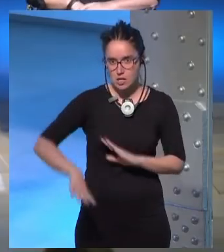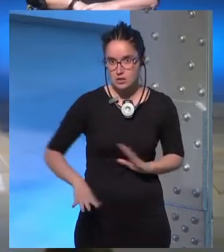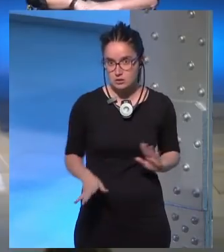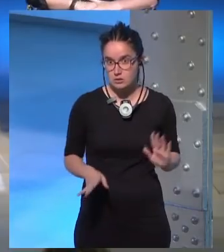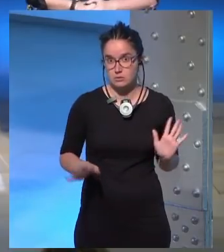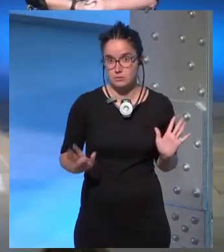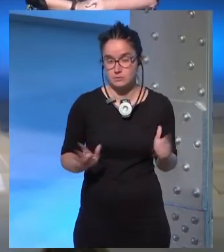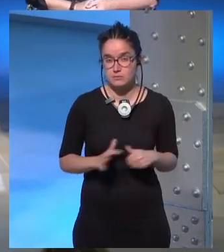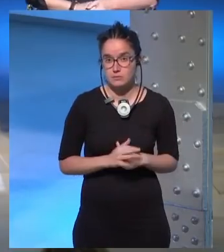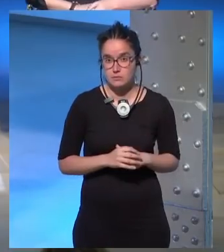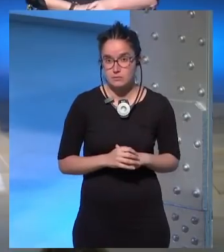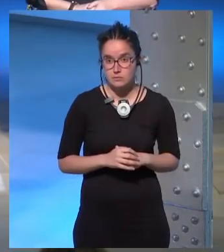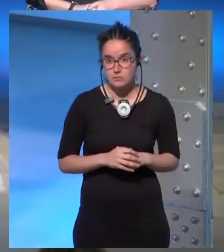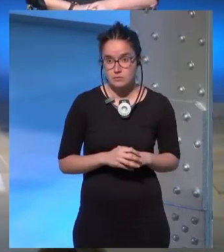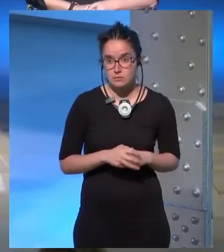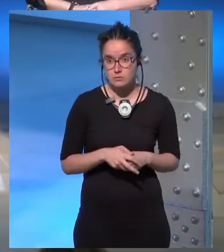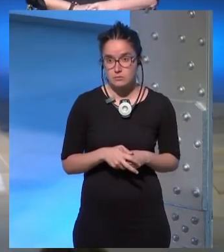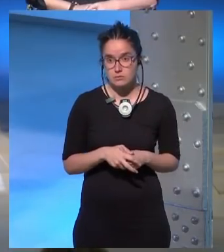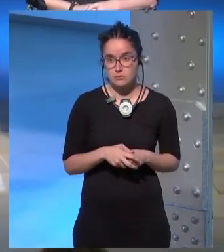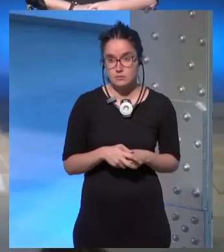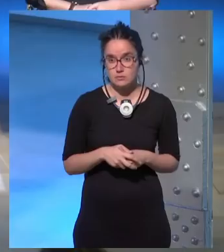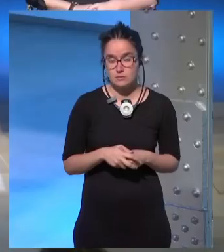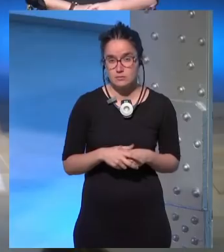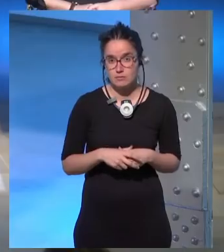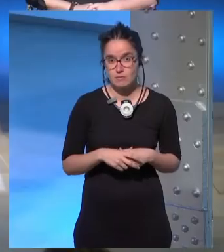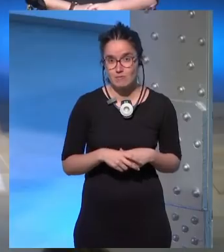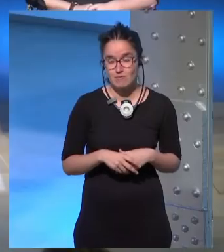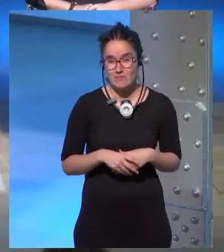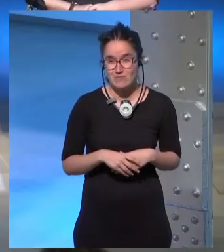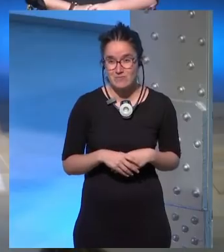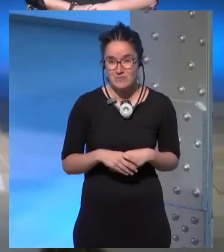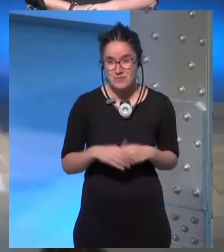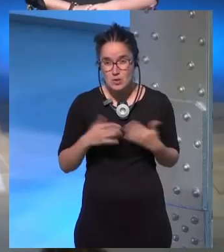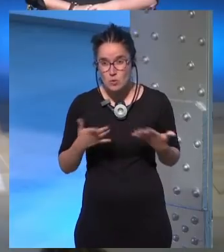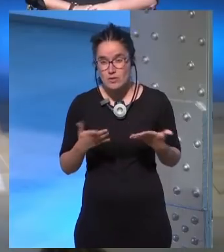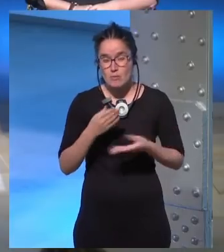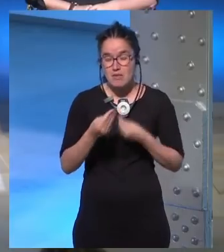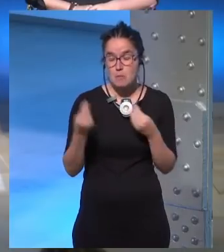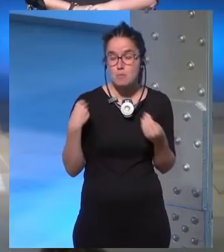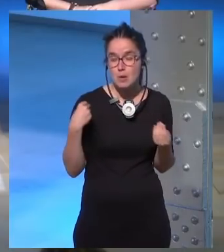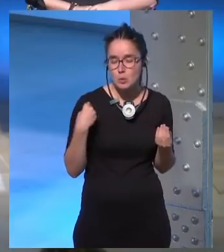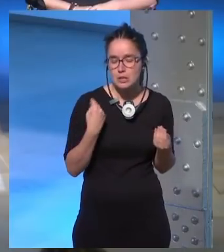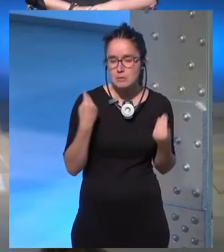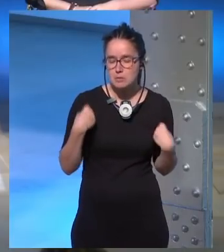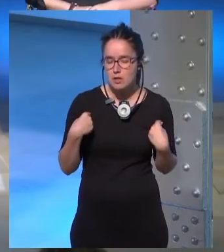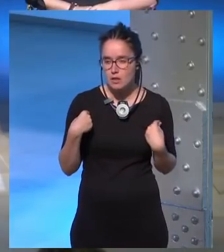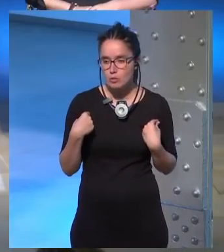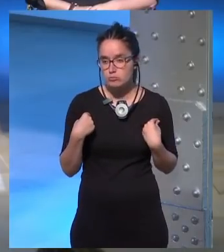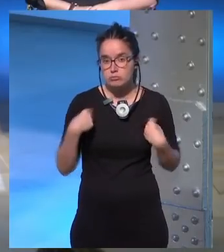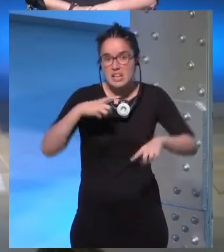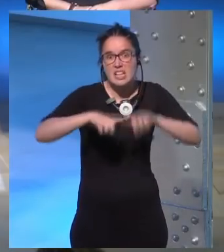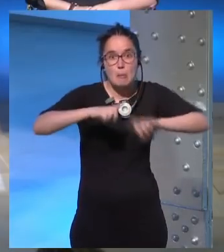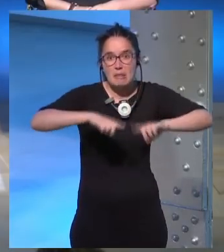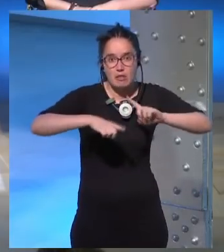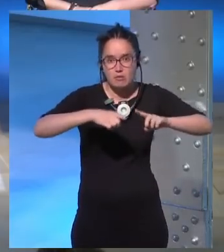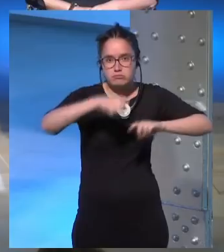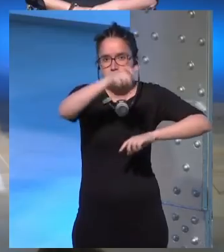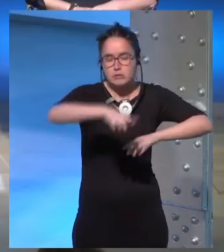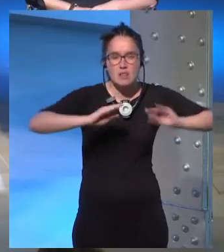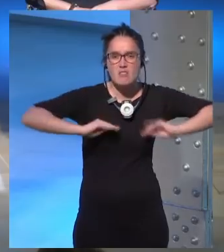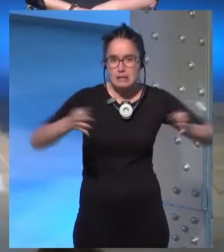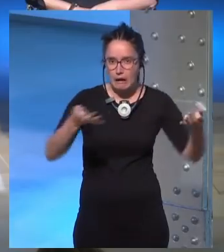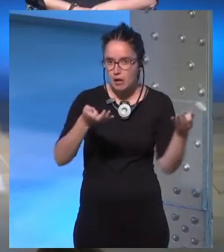just want to let you, you know, enjoy it in your own way. Like, so yeah, that was certainly my intent,